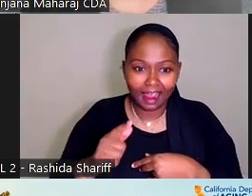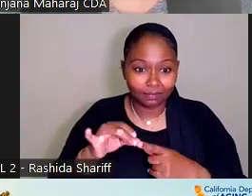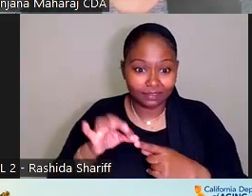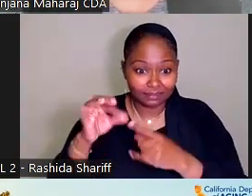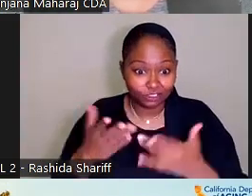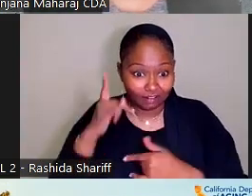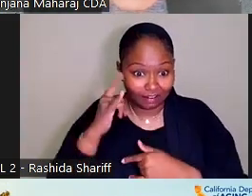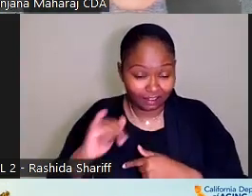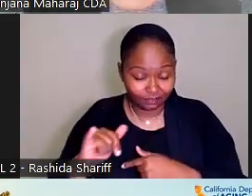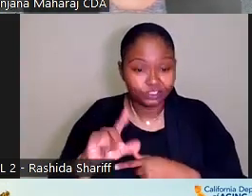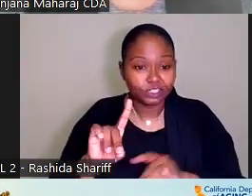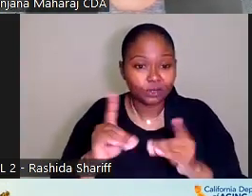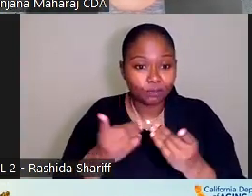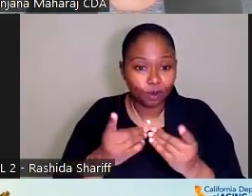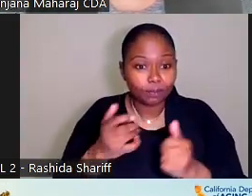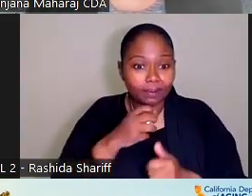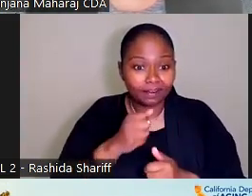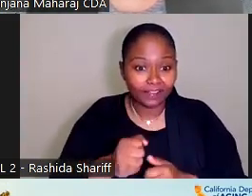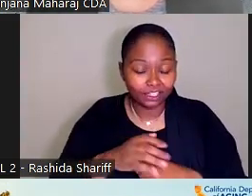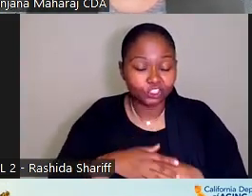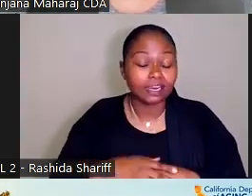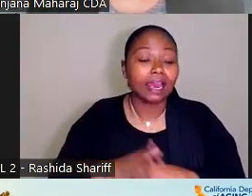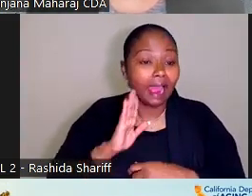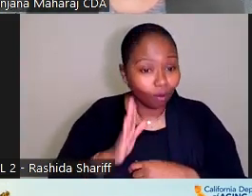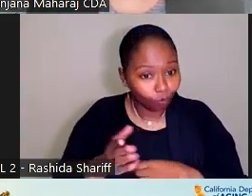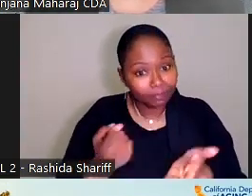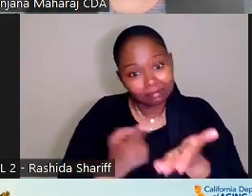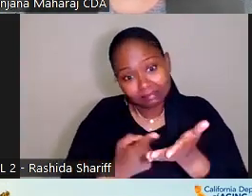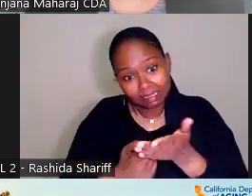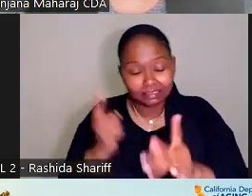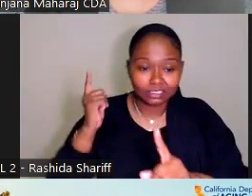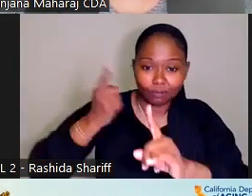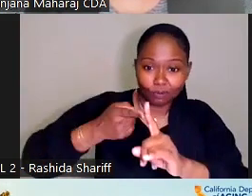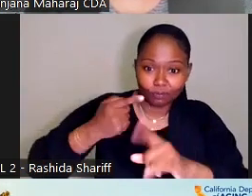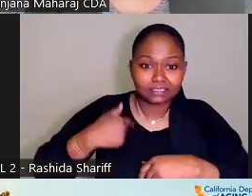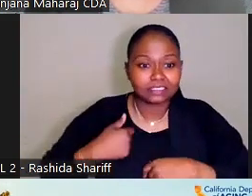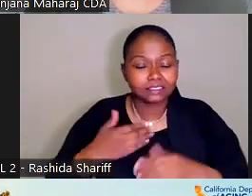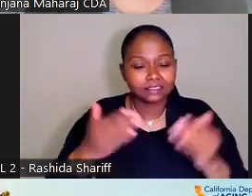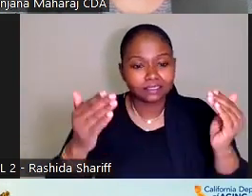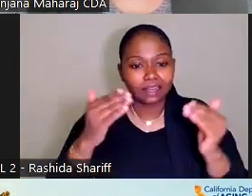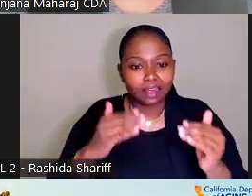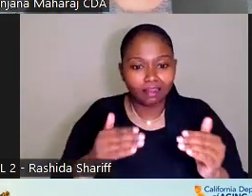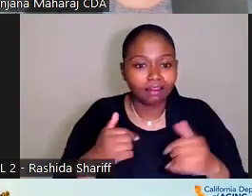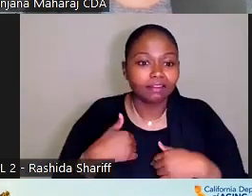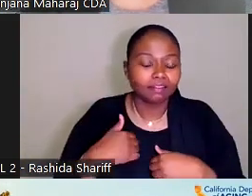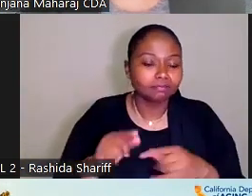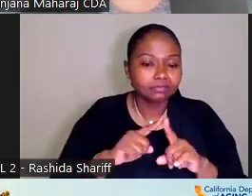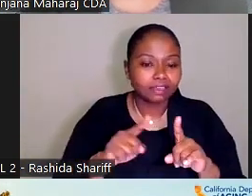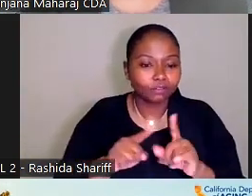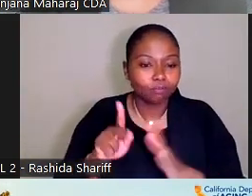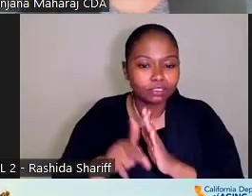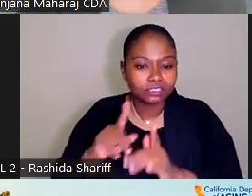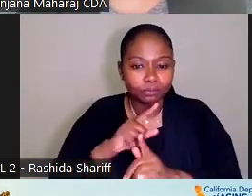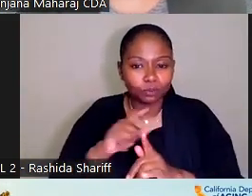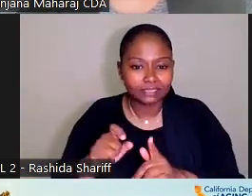California Department of Aging. I will be going over the council purpose, equity guiding principles, and today's agenda.